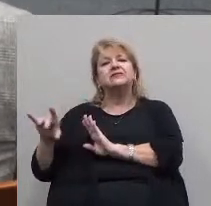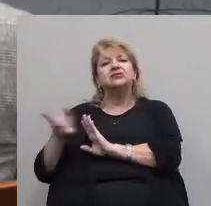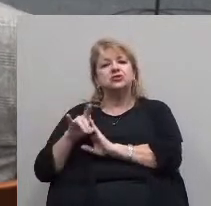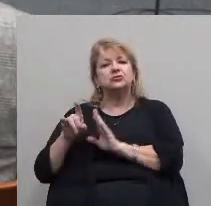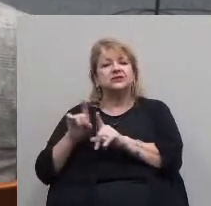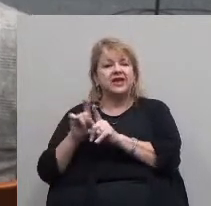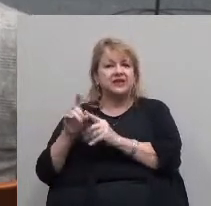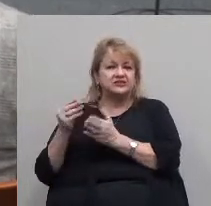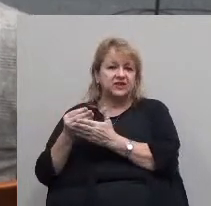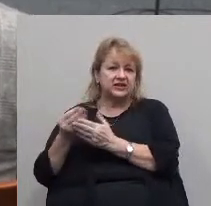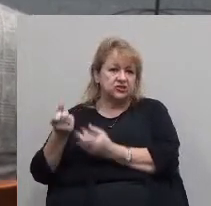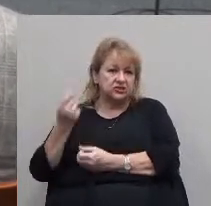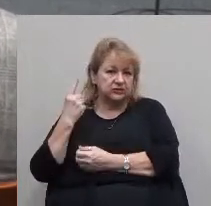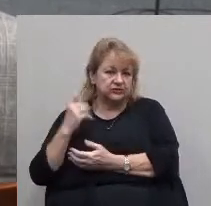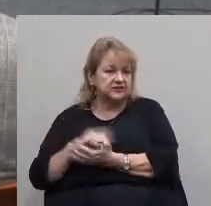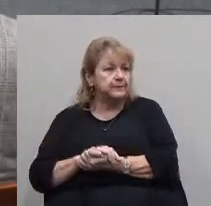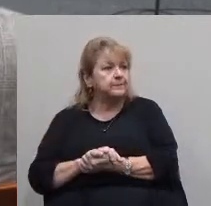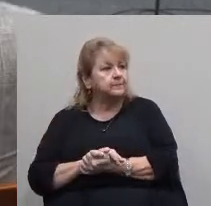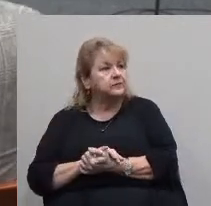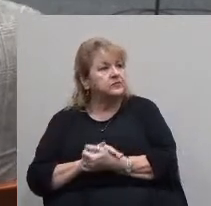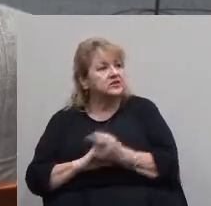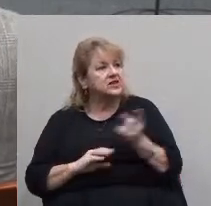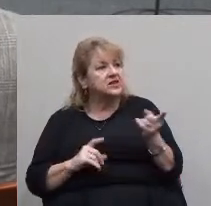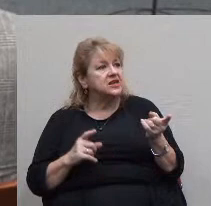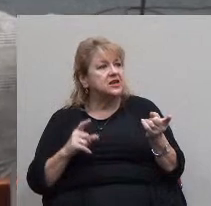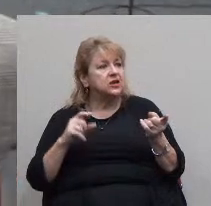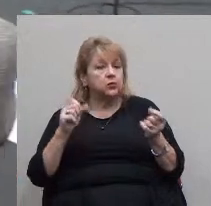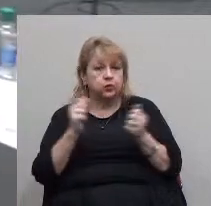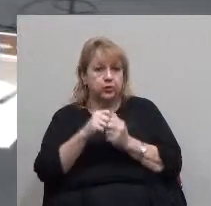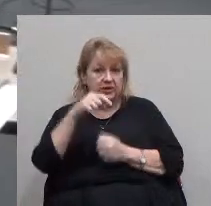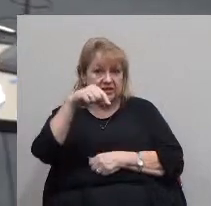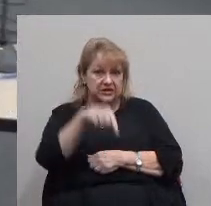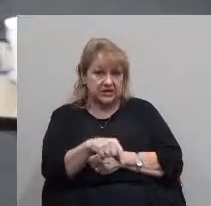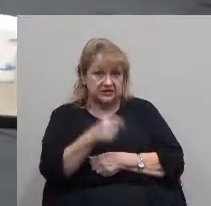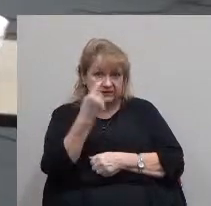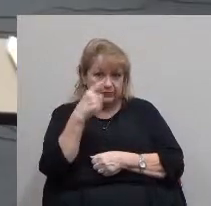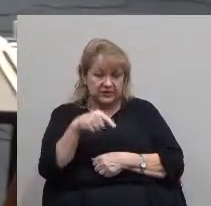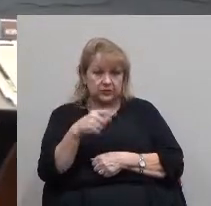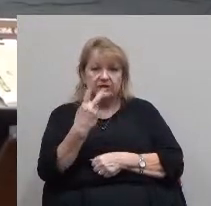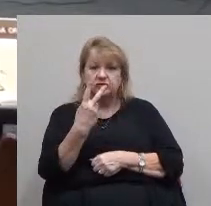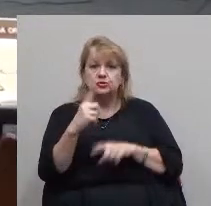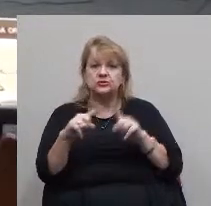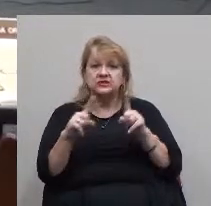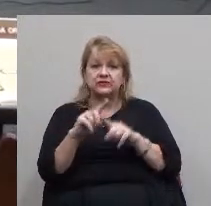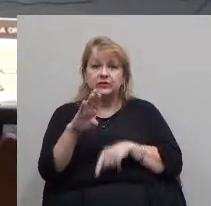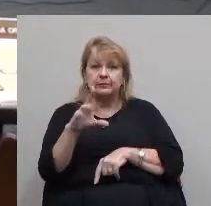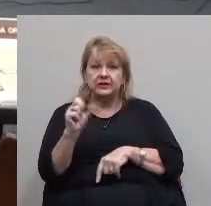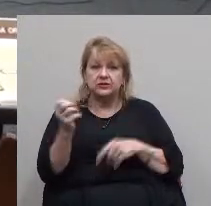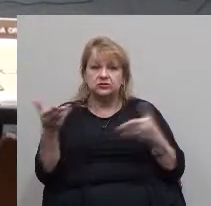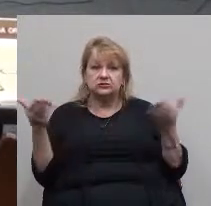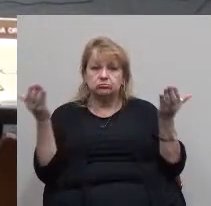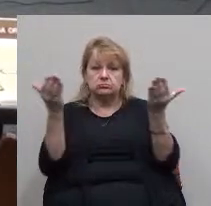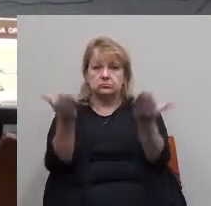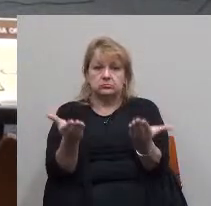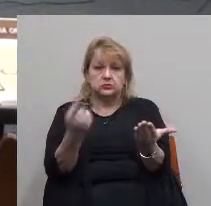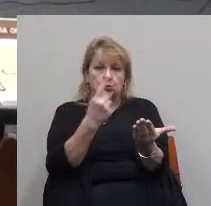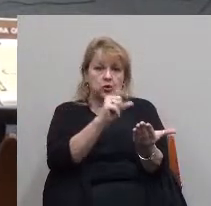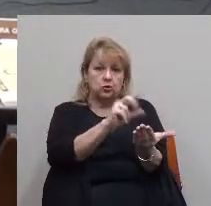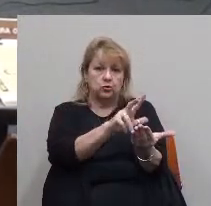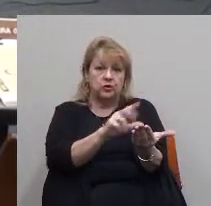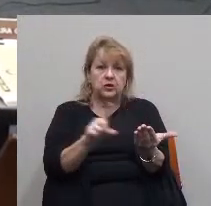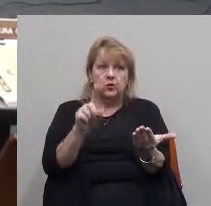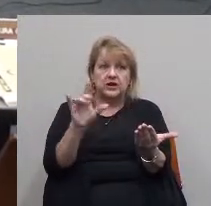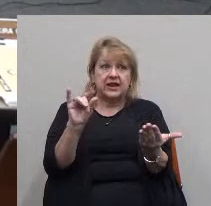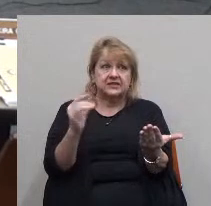ask, according to information that we have in front of us, we have 2 different bills, There are 2 different bills, that's correct. 103